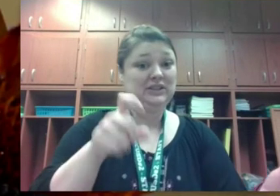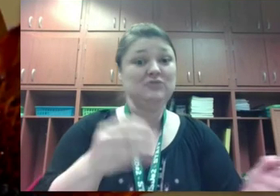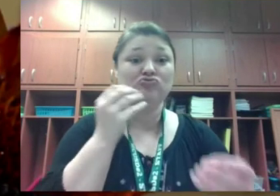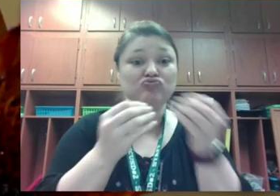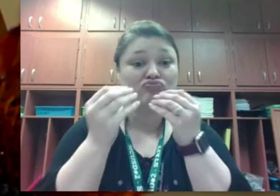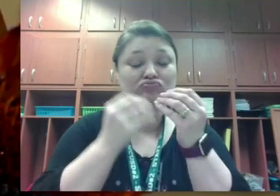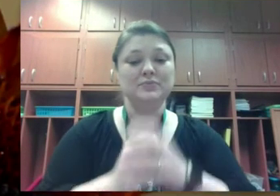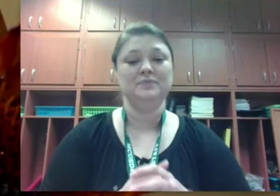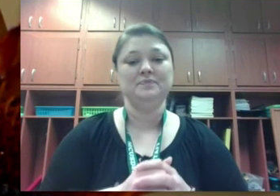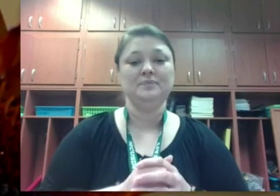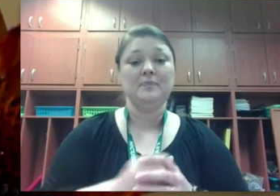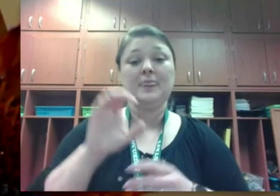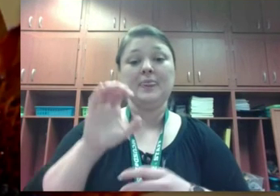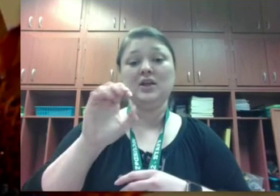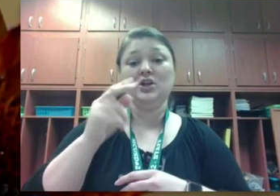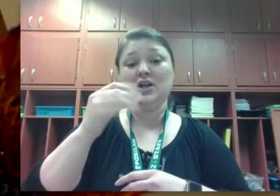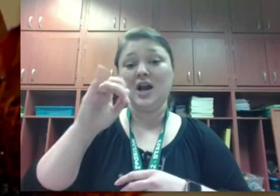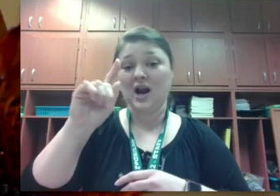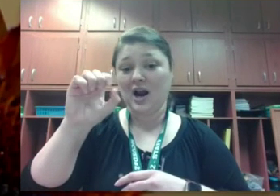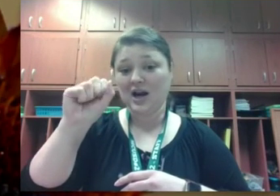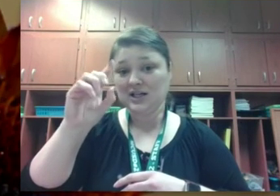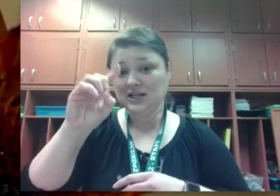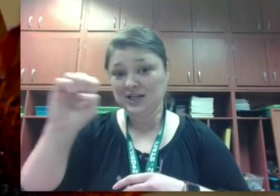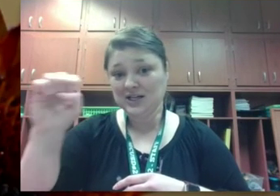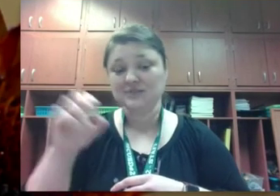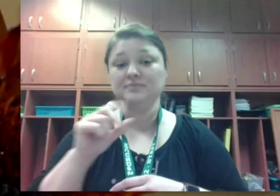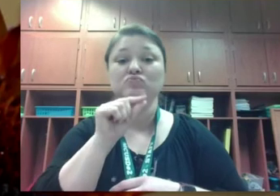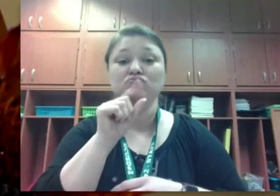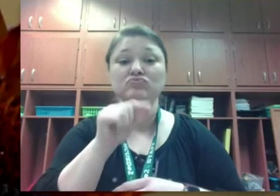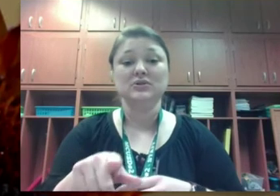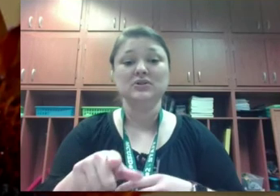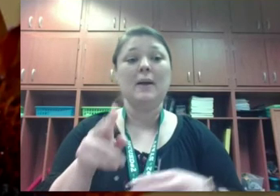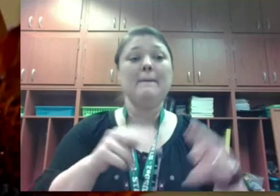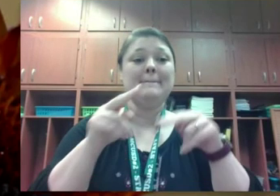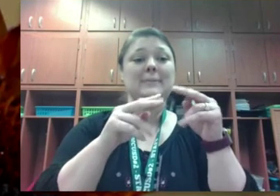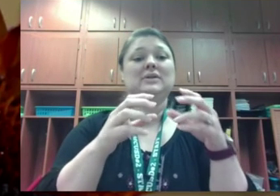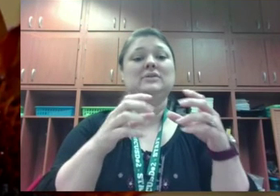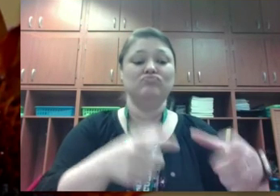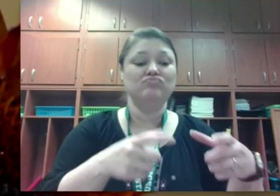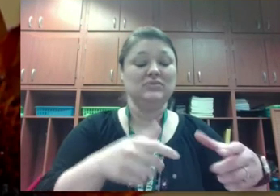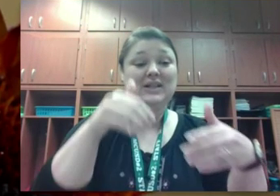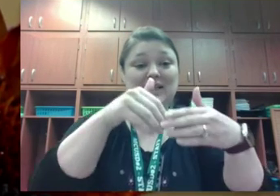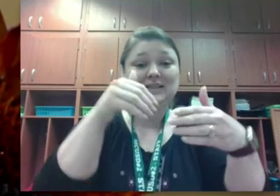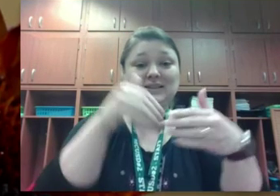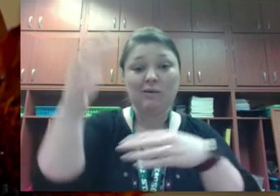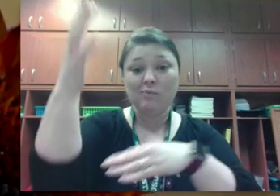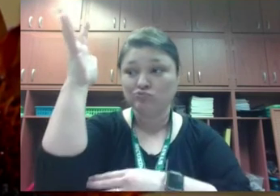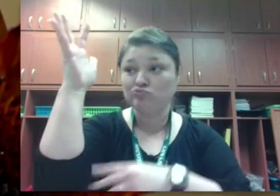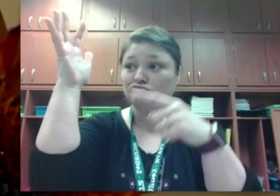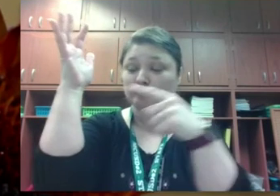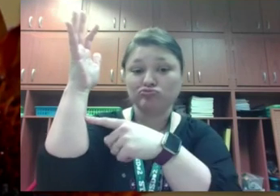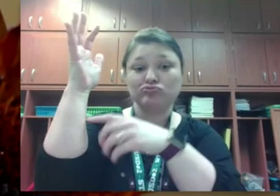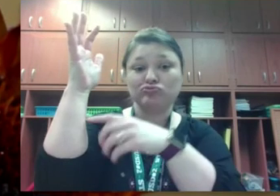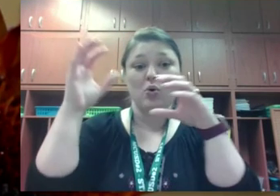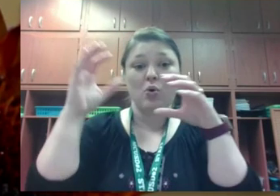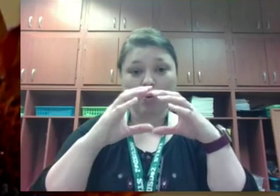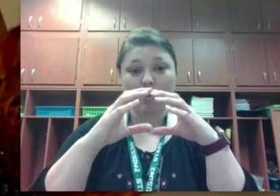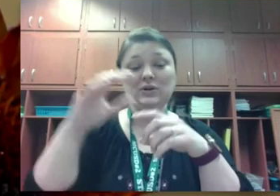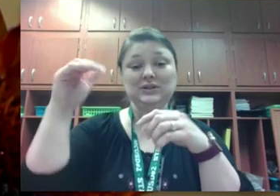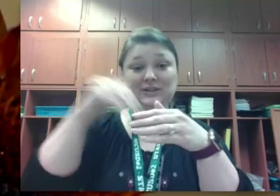Chickadees will build cup-shaped nests inside natural cavities or holes in the